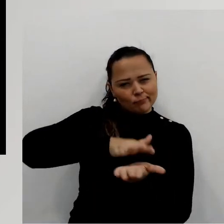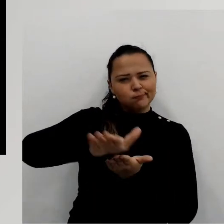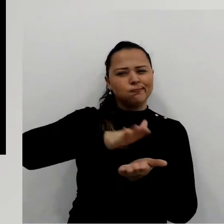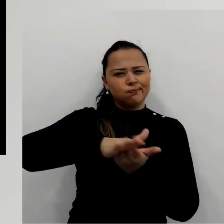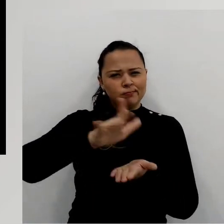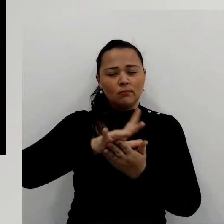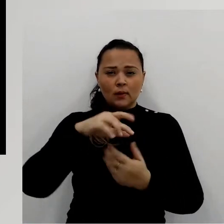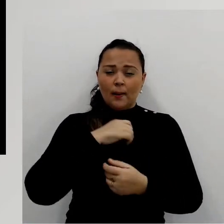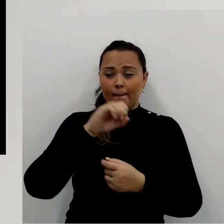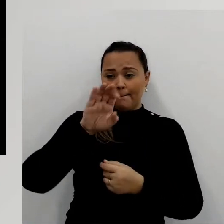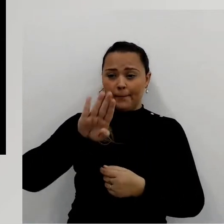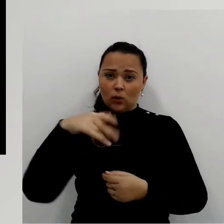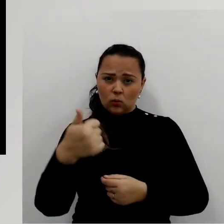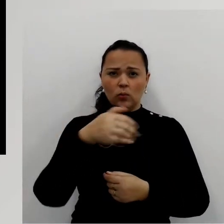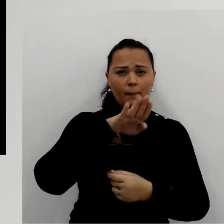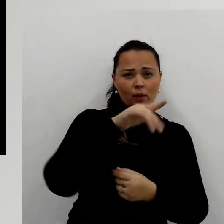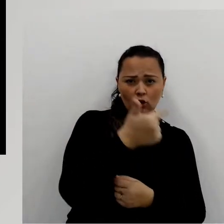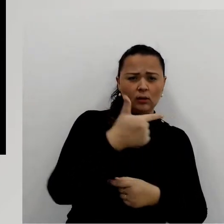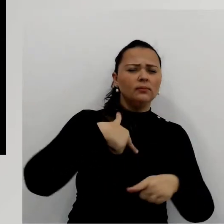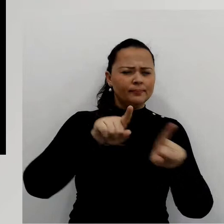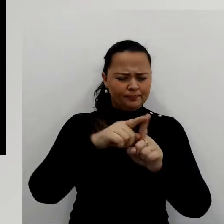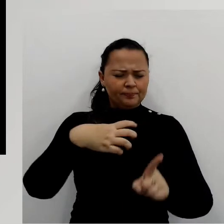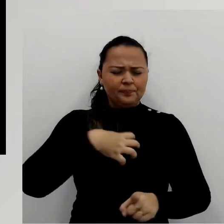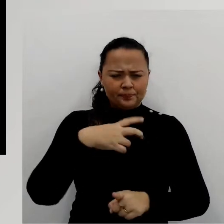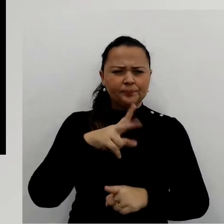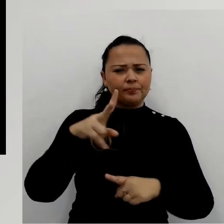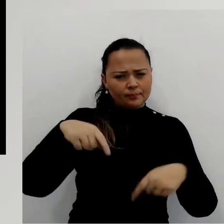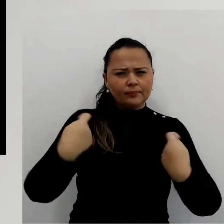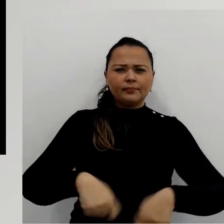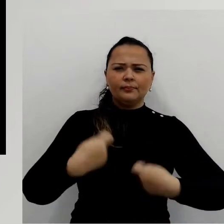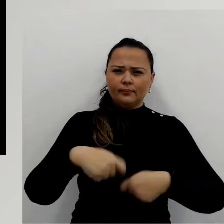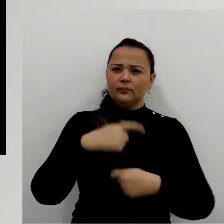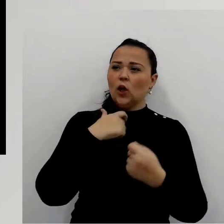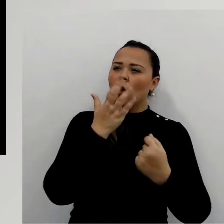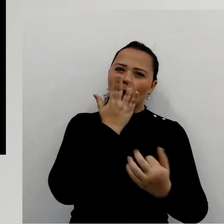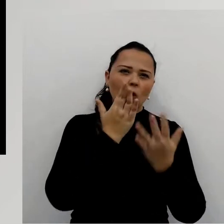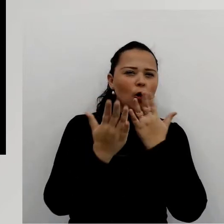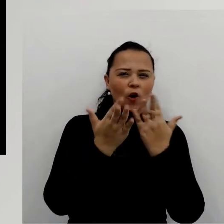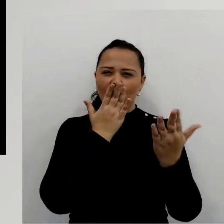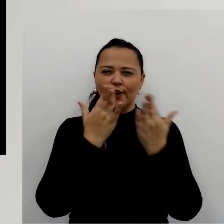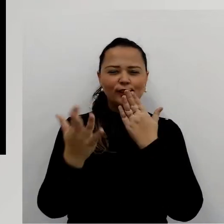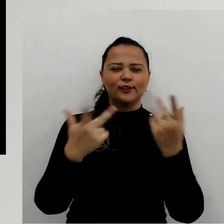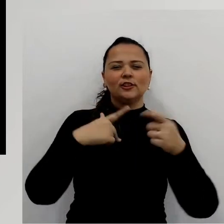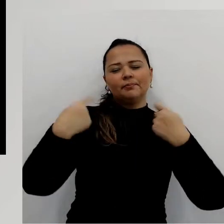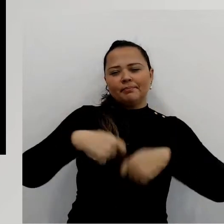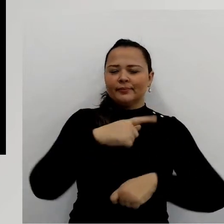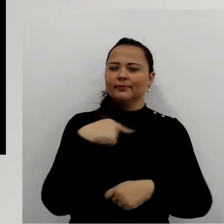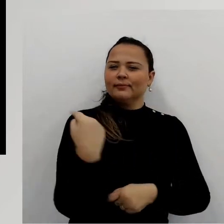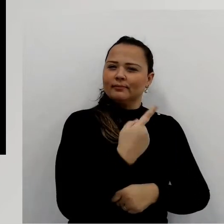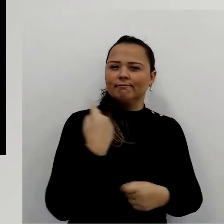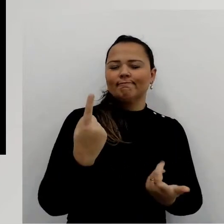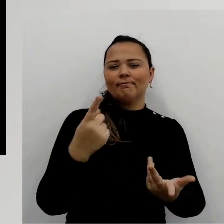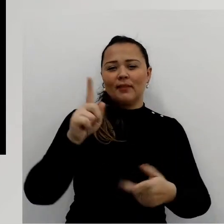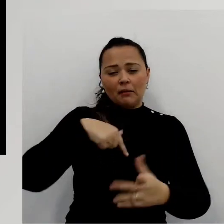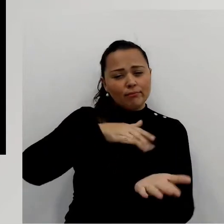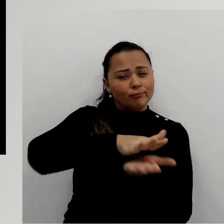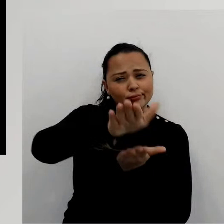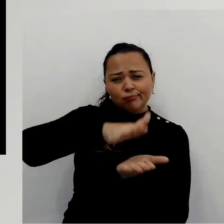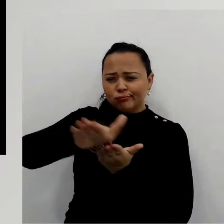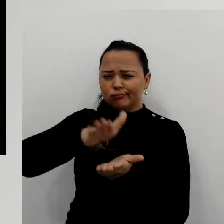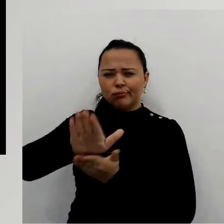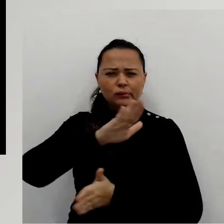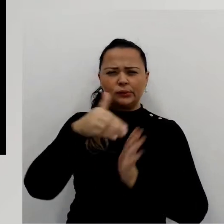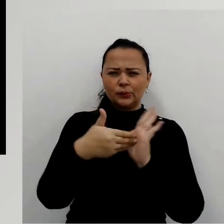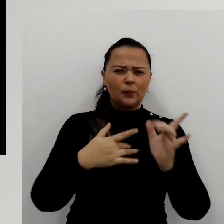Digital print must handle spot colors. They must handle the traditional Pantone colors. Digital printing must handle more